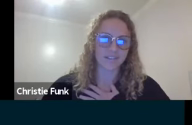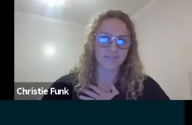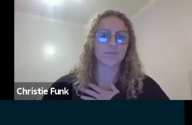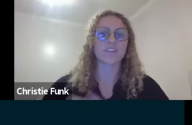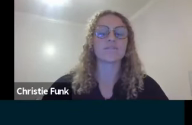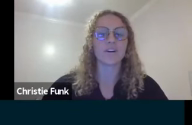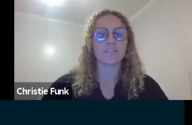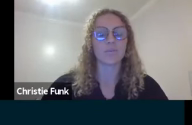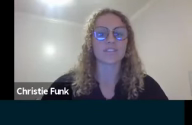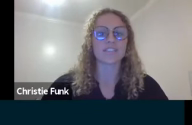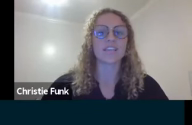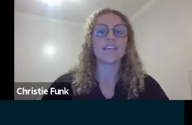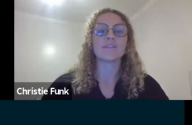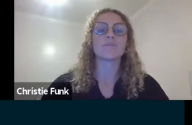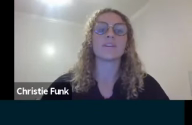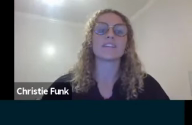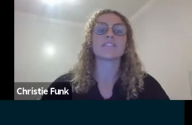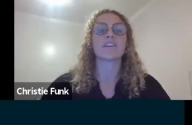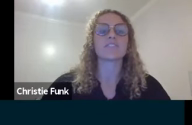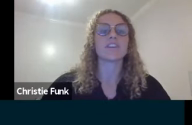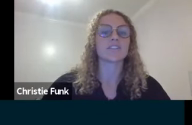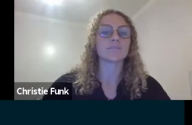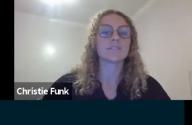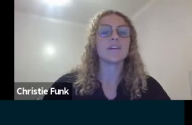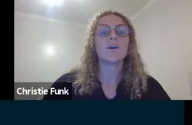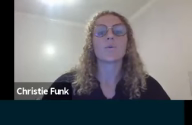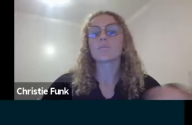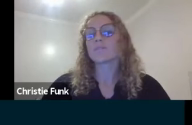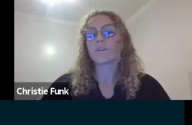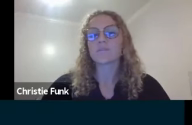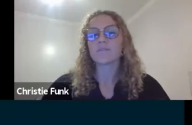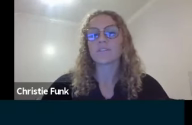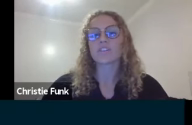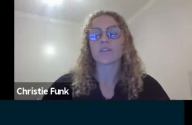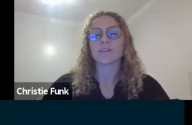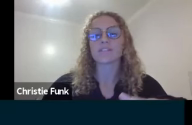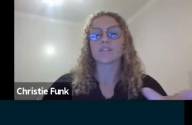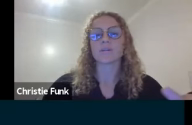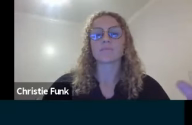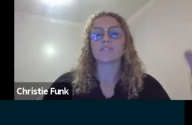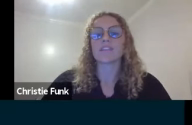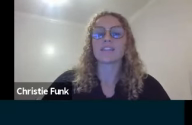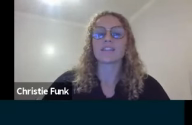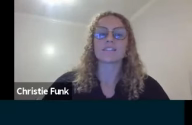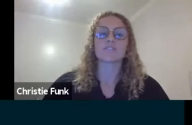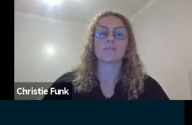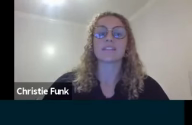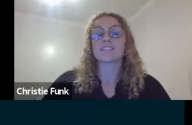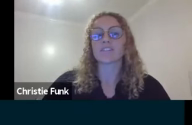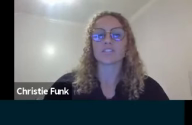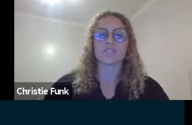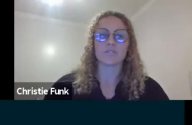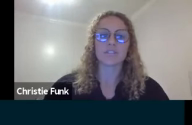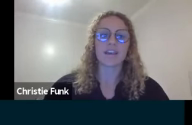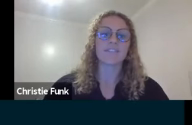like myself, would get involved in the process and we'd begin to negotiate terms. Once we've reached an agreement to the terms, you'd sign the license agreement